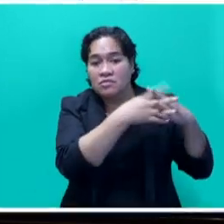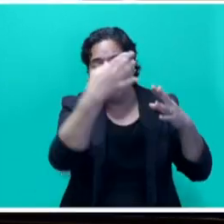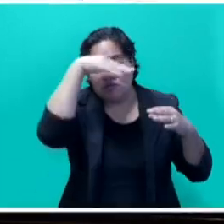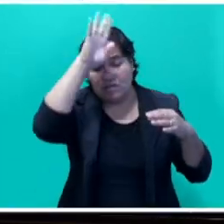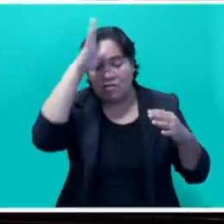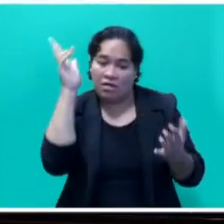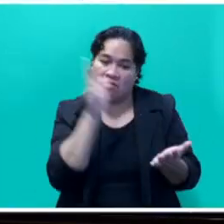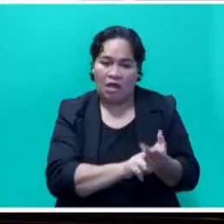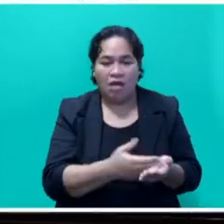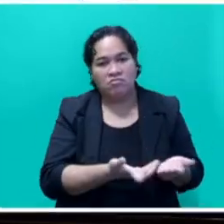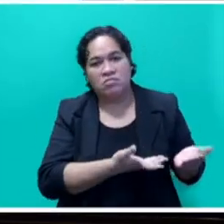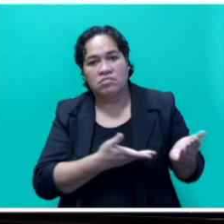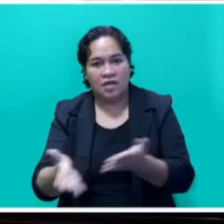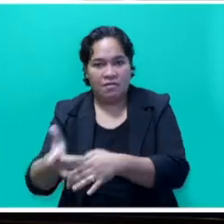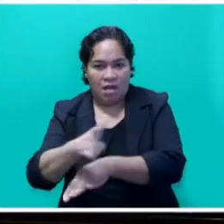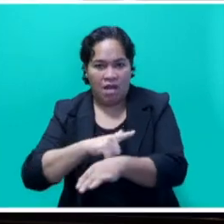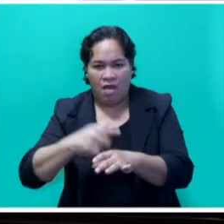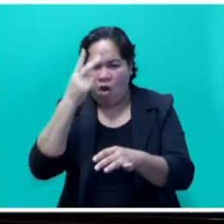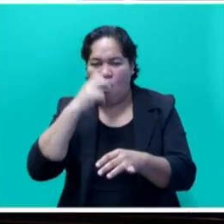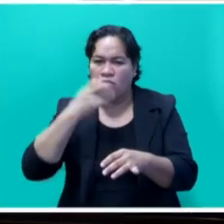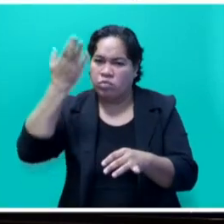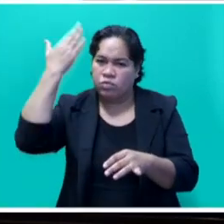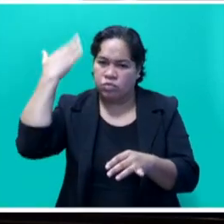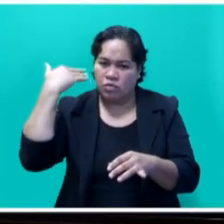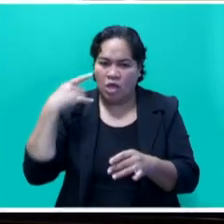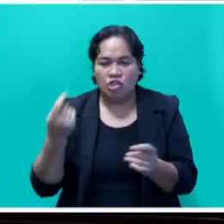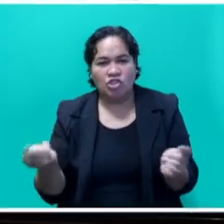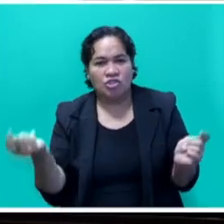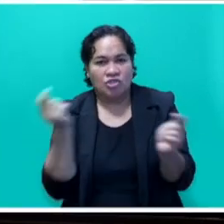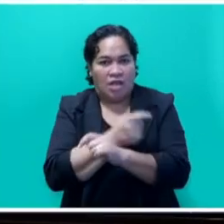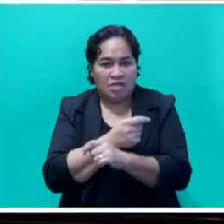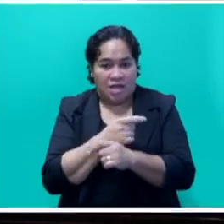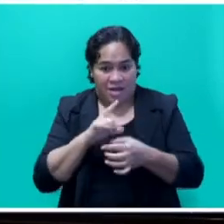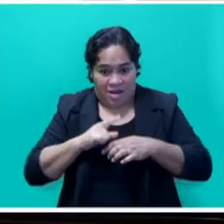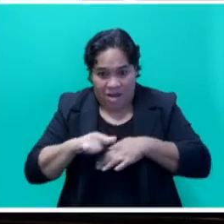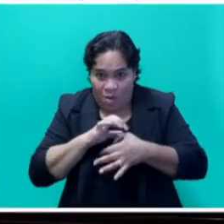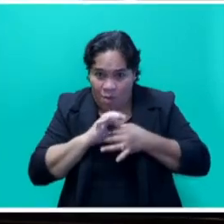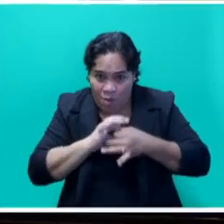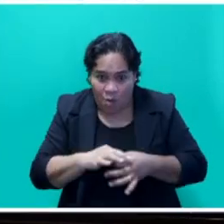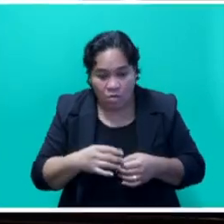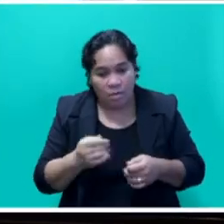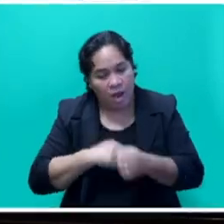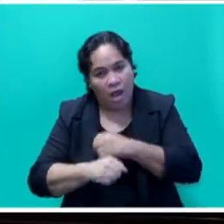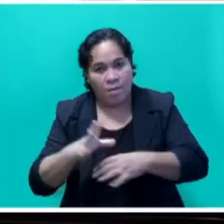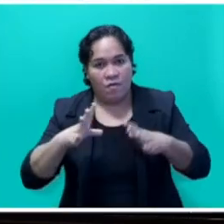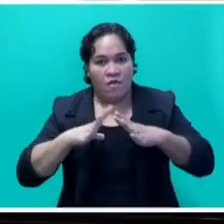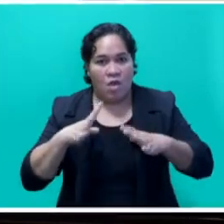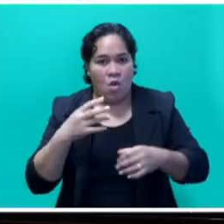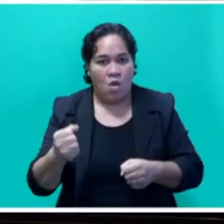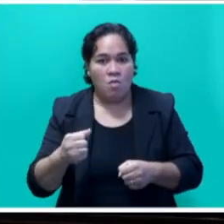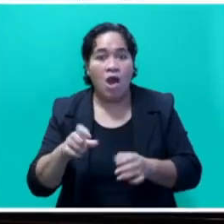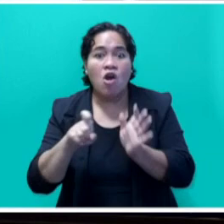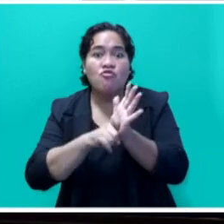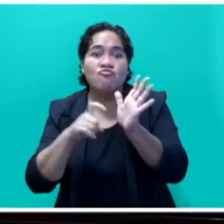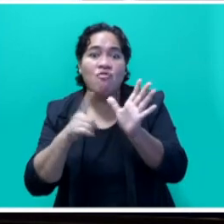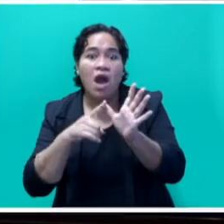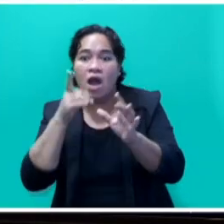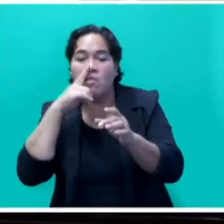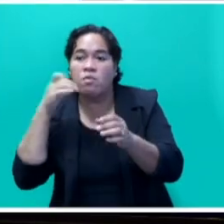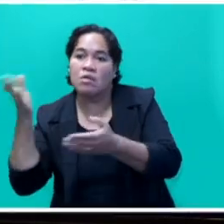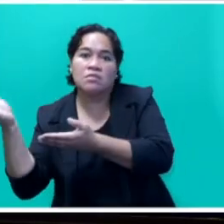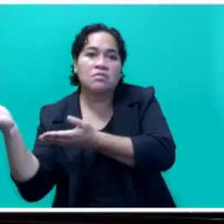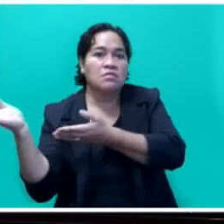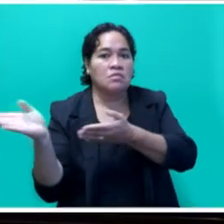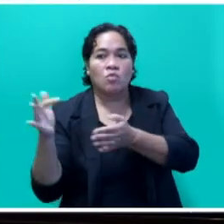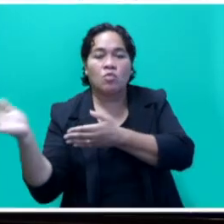turn, gave away land, converted Itauke land to freehold land. People from Ra who objected to colonial rule were exiled to Kandavu, Honorable